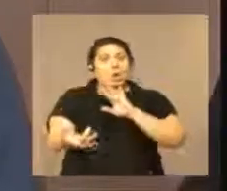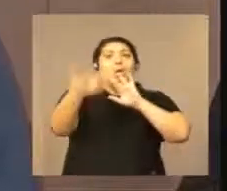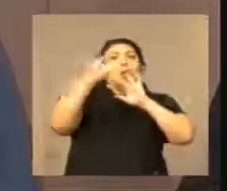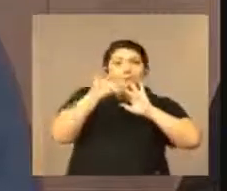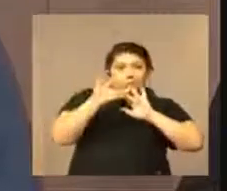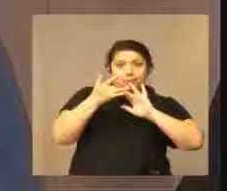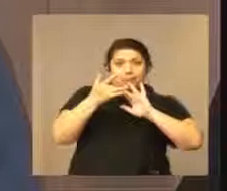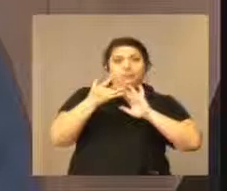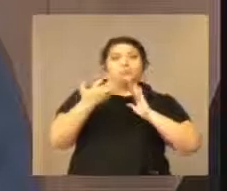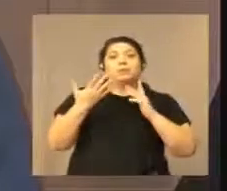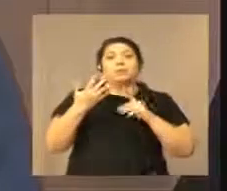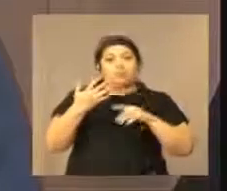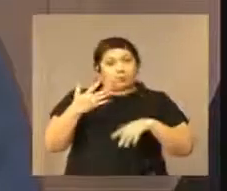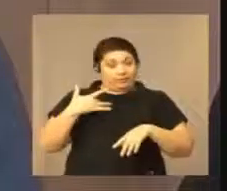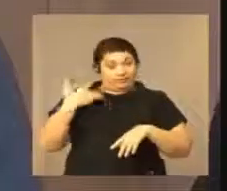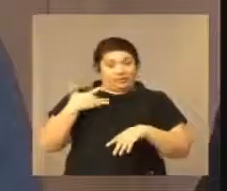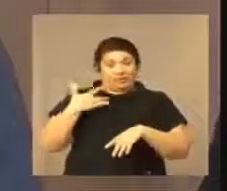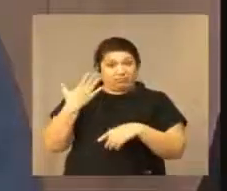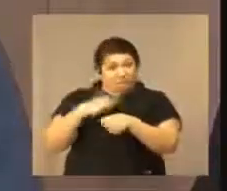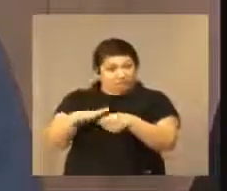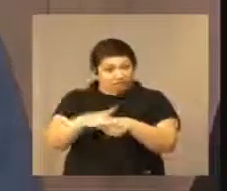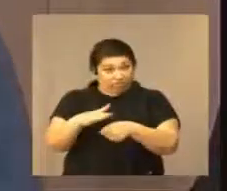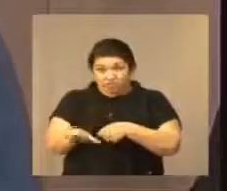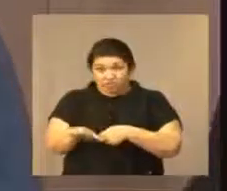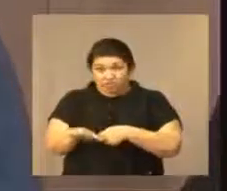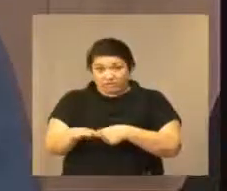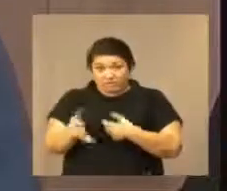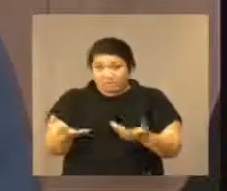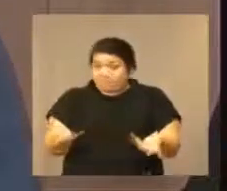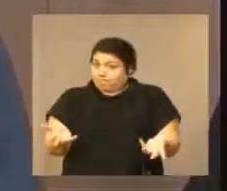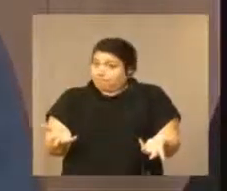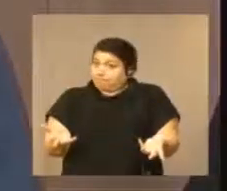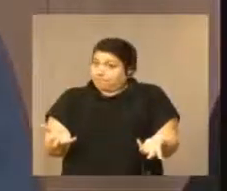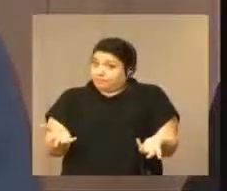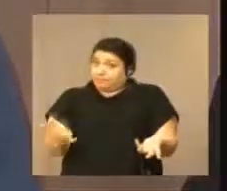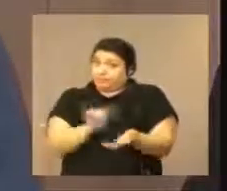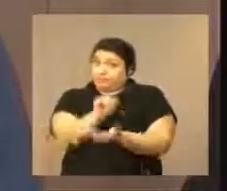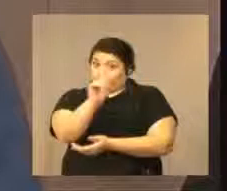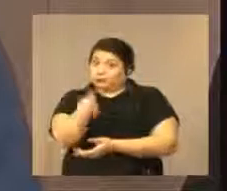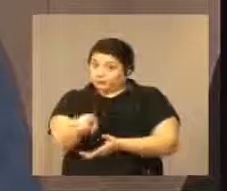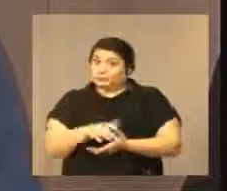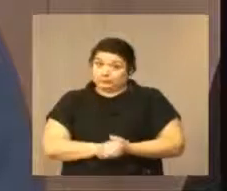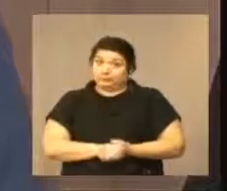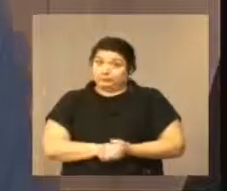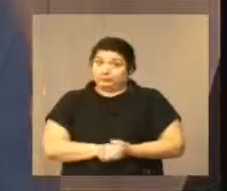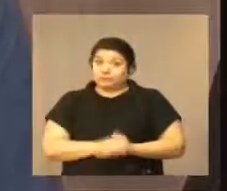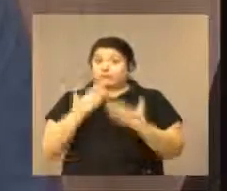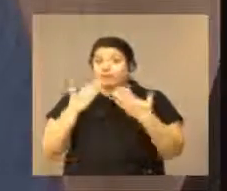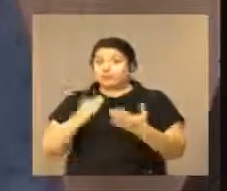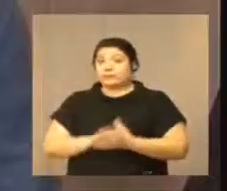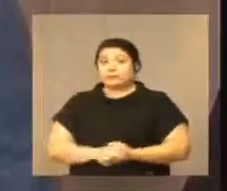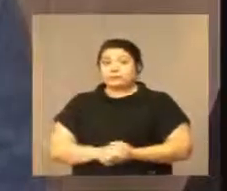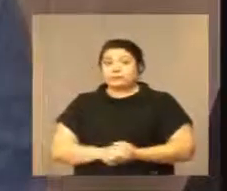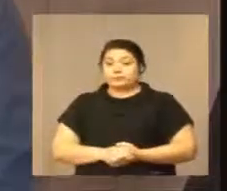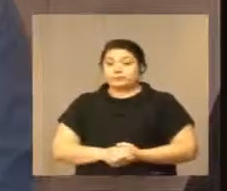But is it enough? I guess that is the big question. So, thank you. Thank